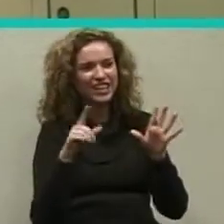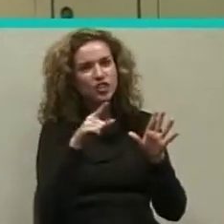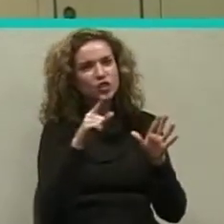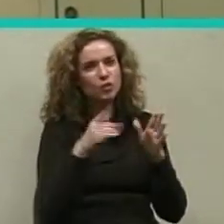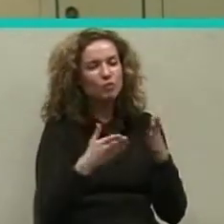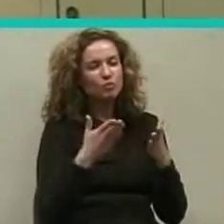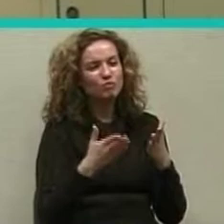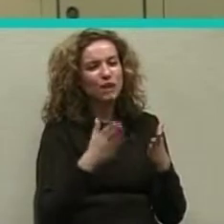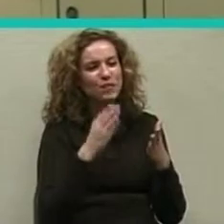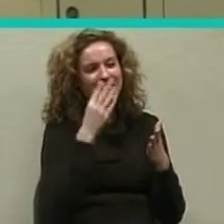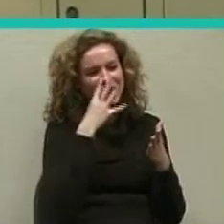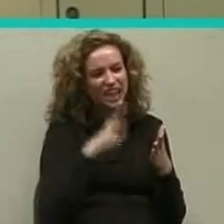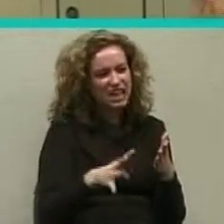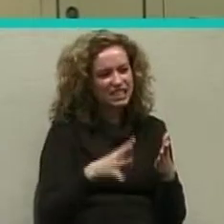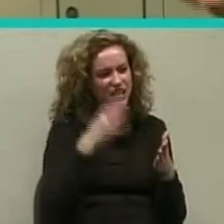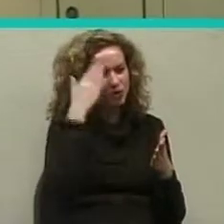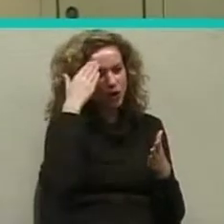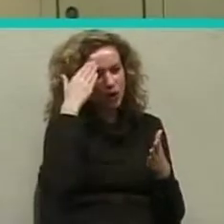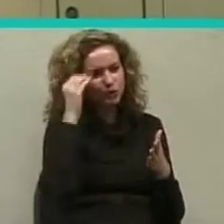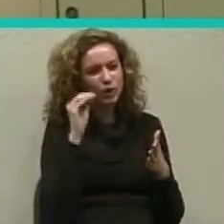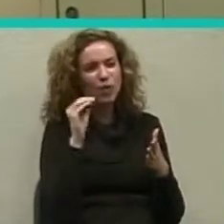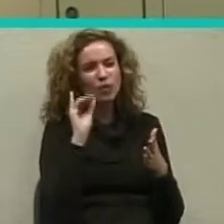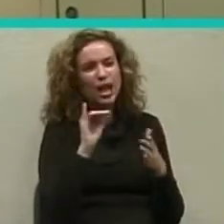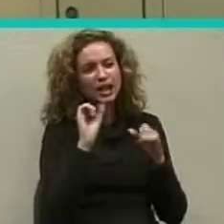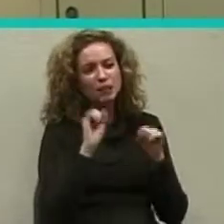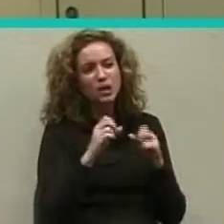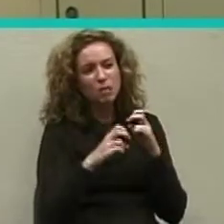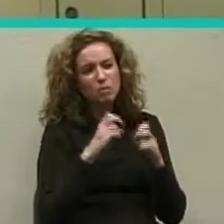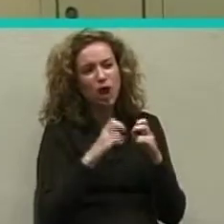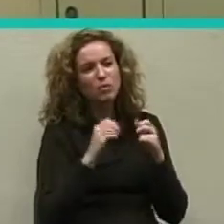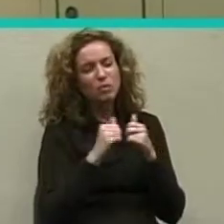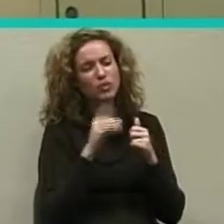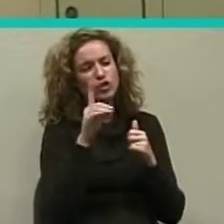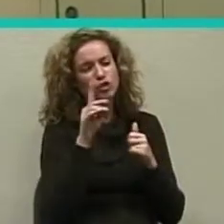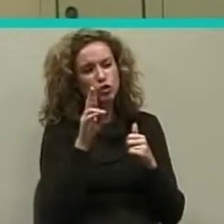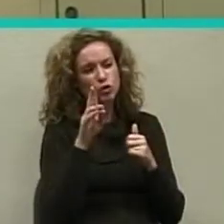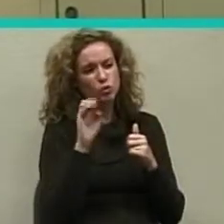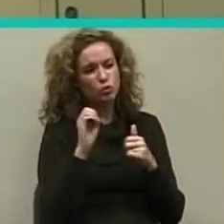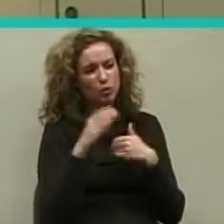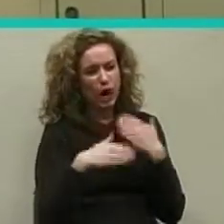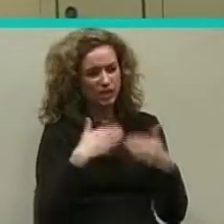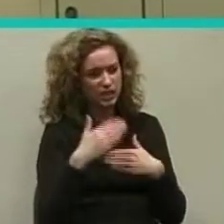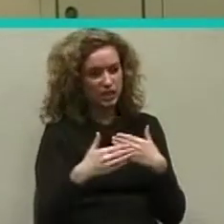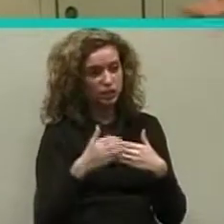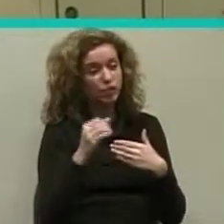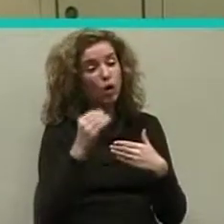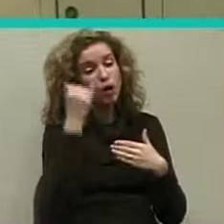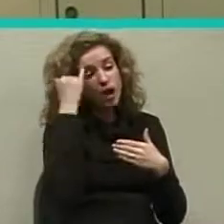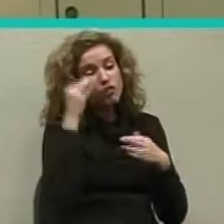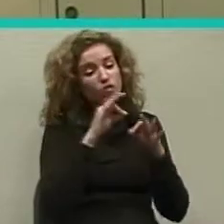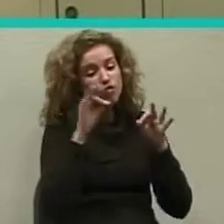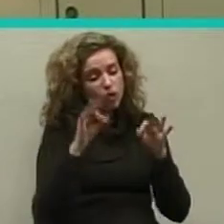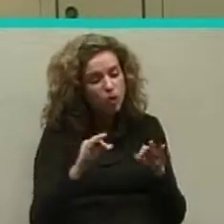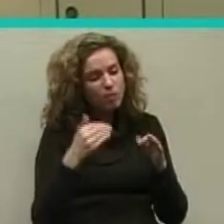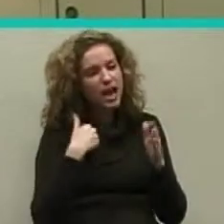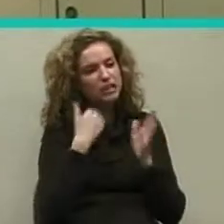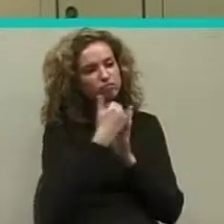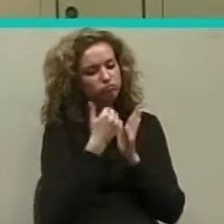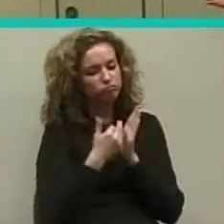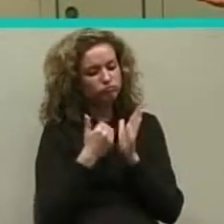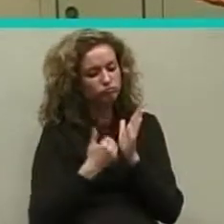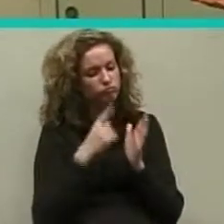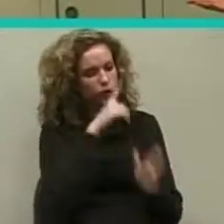in terms of due process hearings. So if your form somehow allows you to answer these questions, you're probably going to be okay.